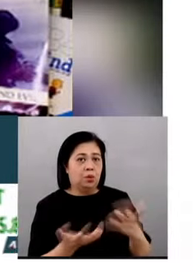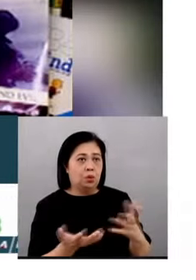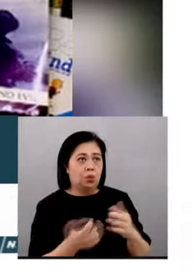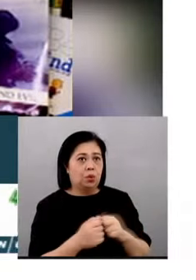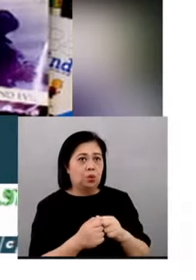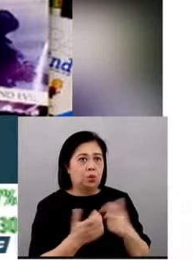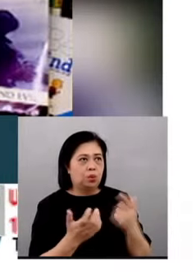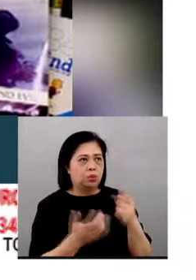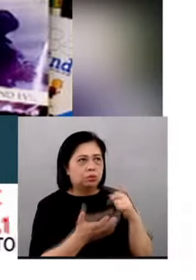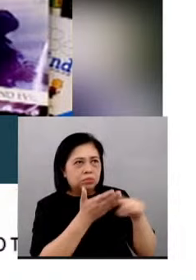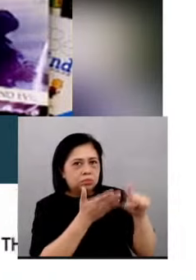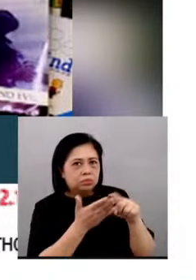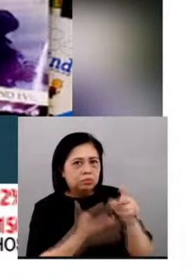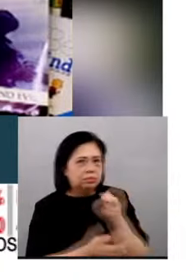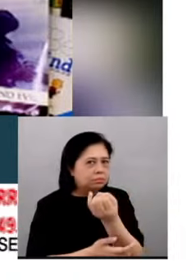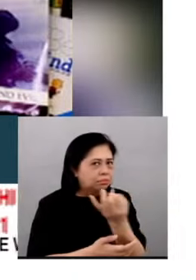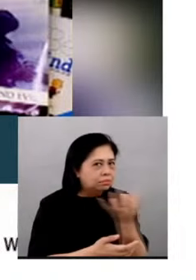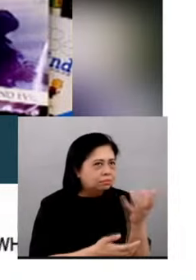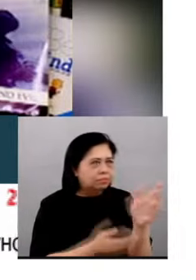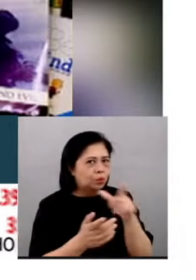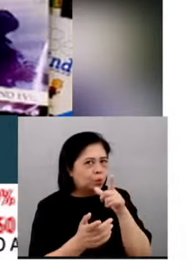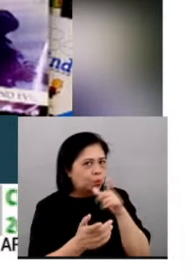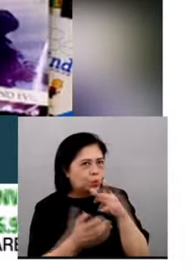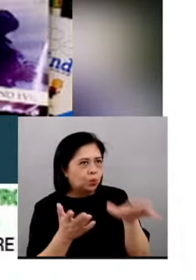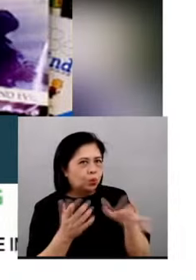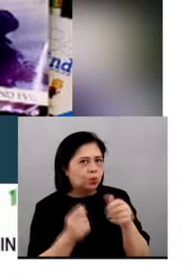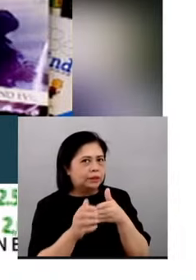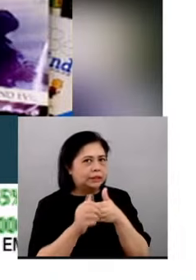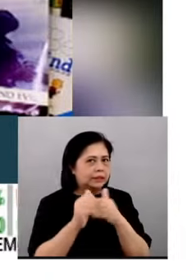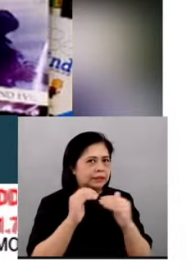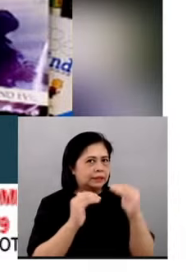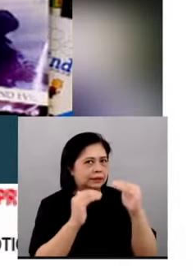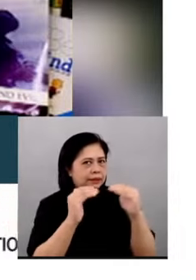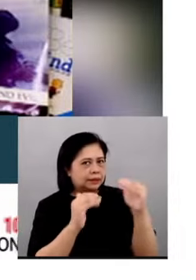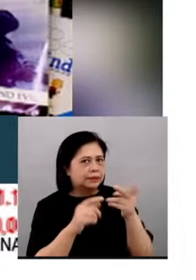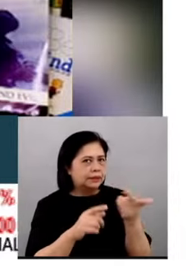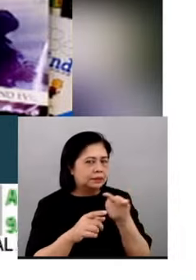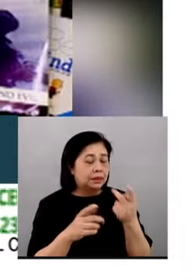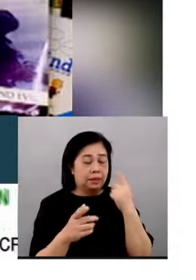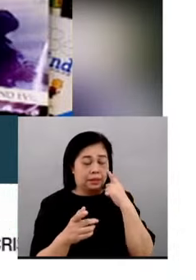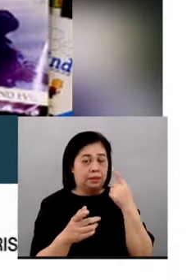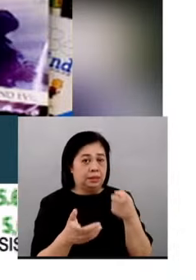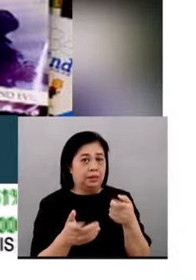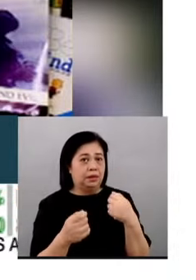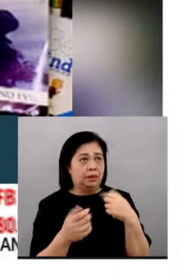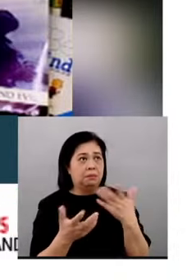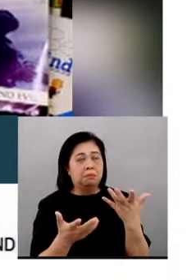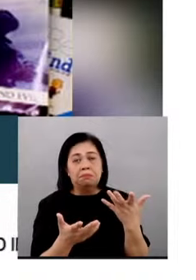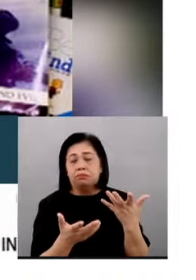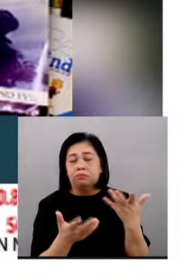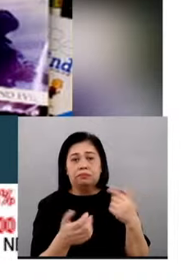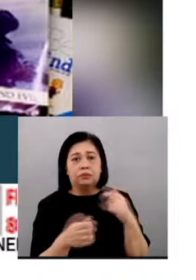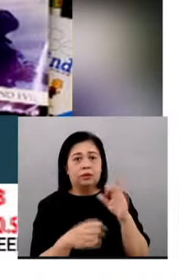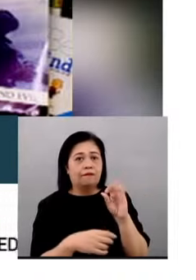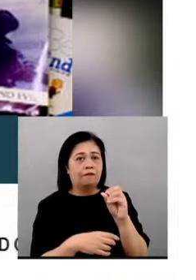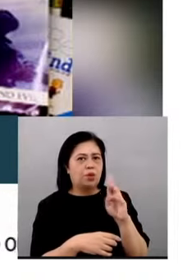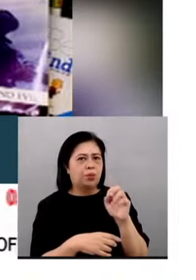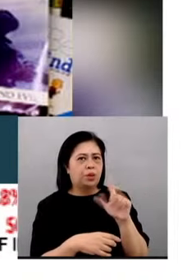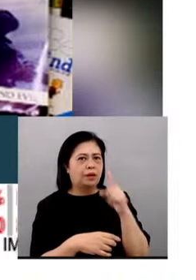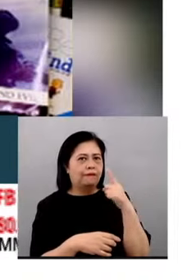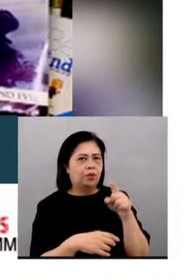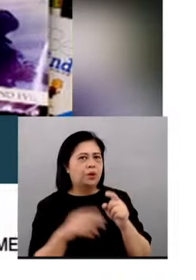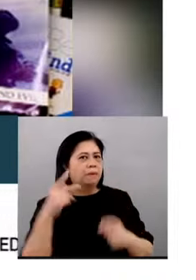and who will be in the lead between the two of them. It seems to me this is just a formula for